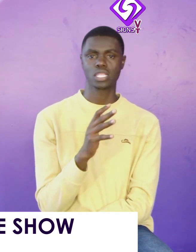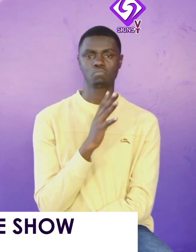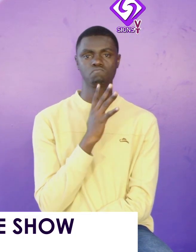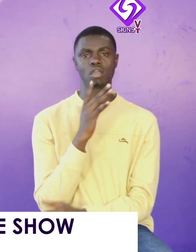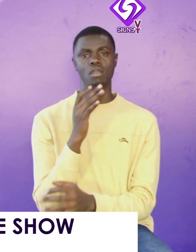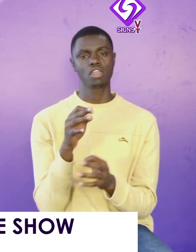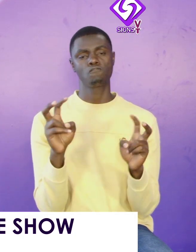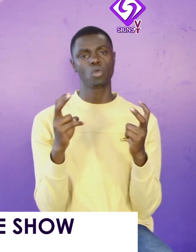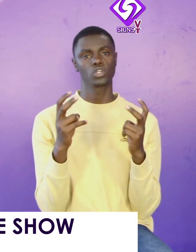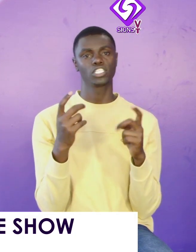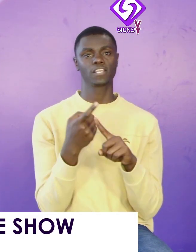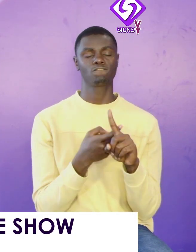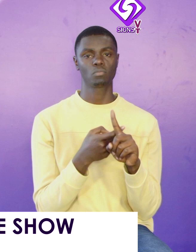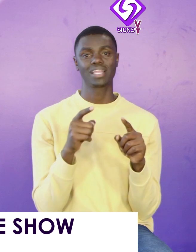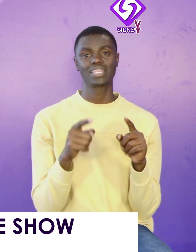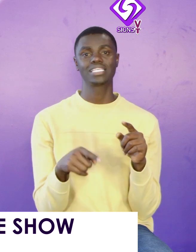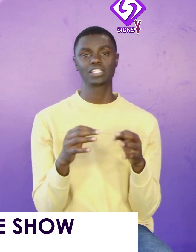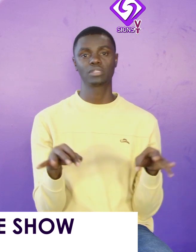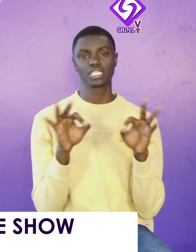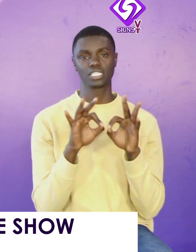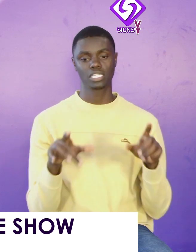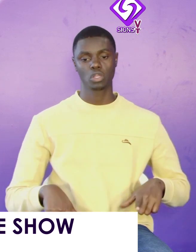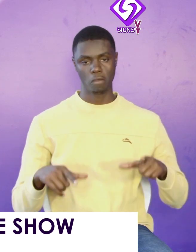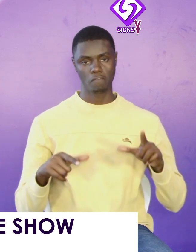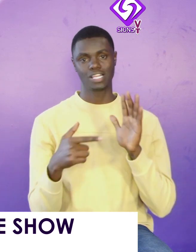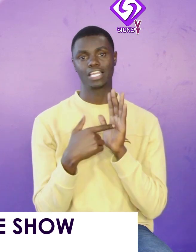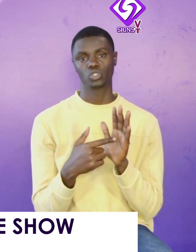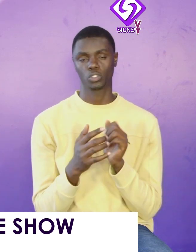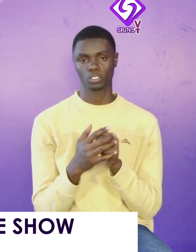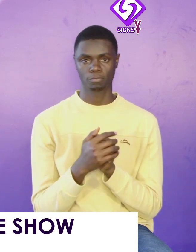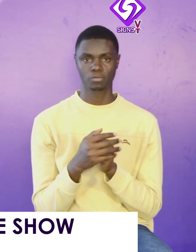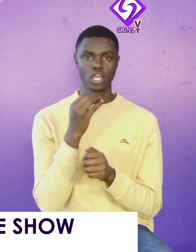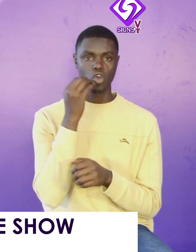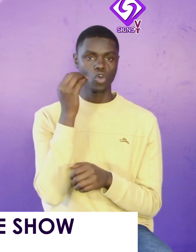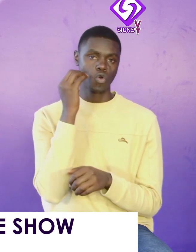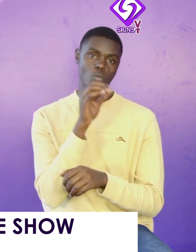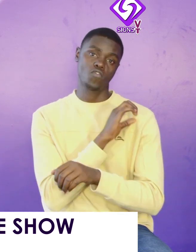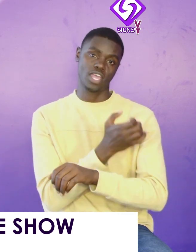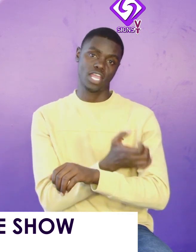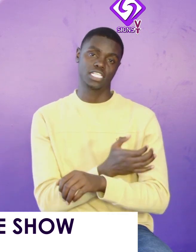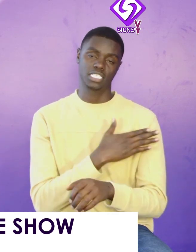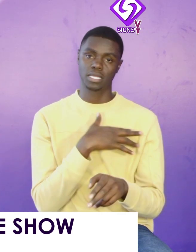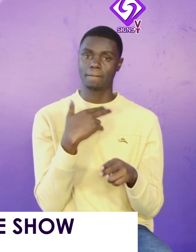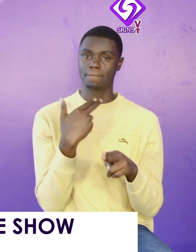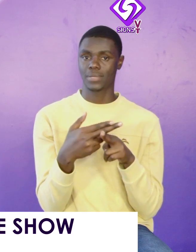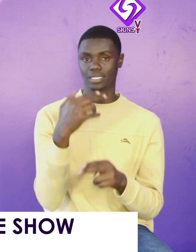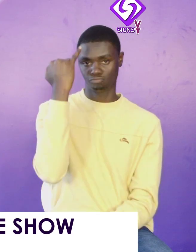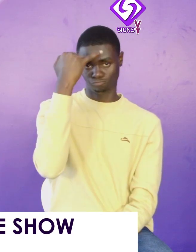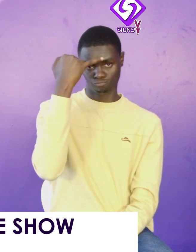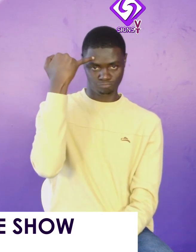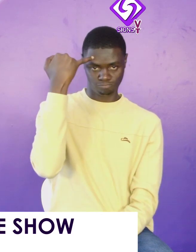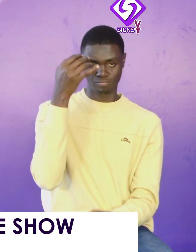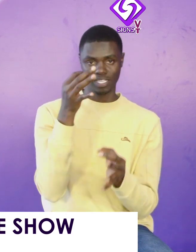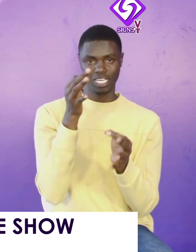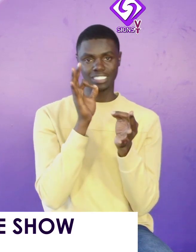from far. This has been the Treasures of Life show, the home of energy, and my name is Jonas Simba. Our